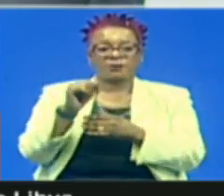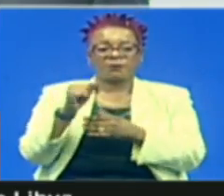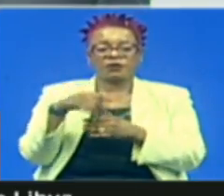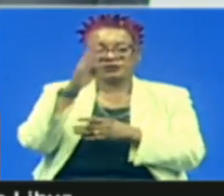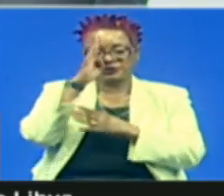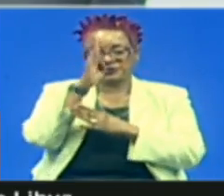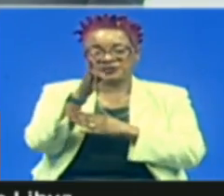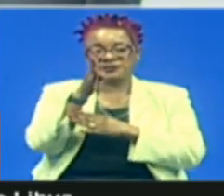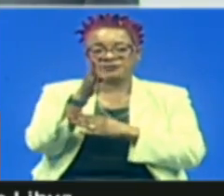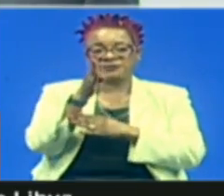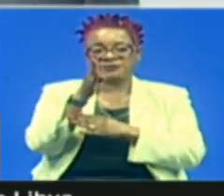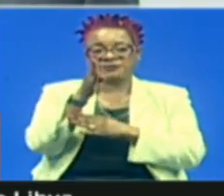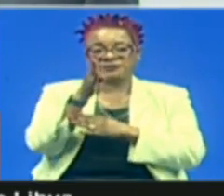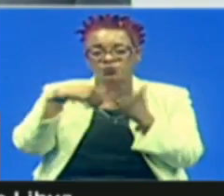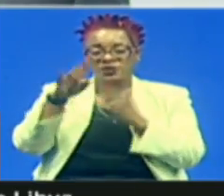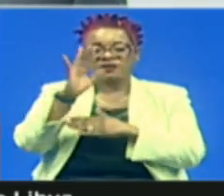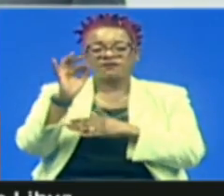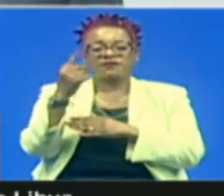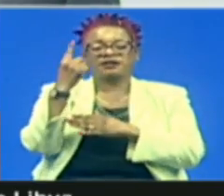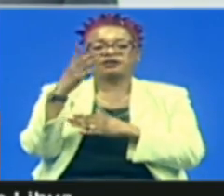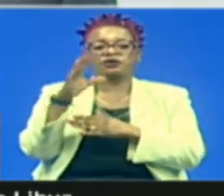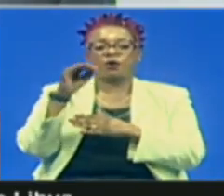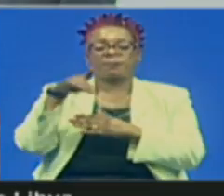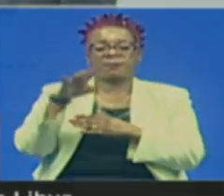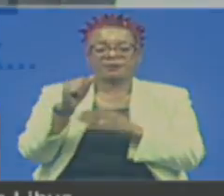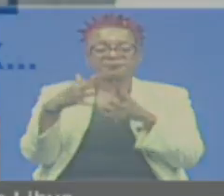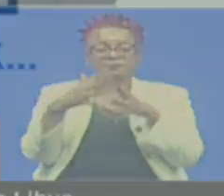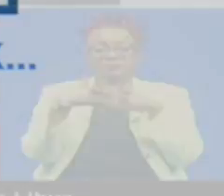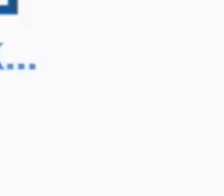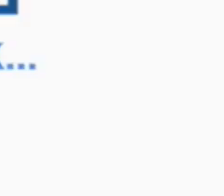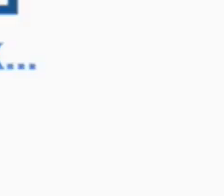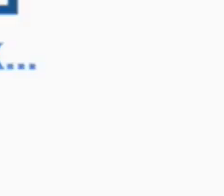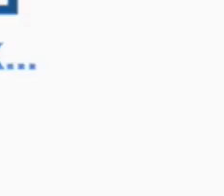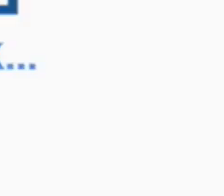Sunday, seeking to win their first Copa America since